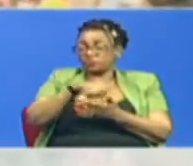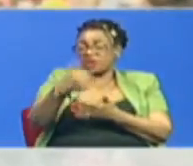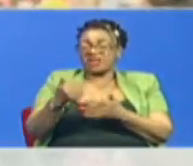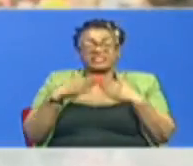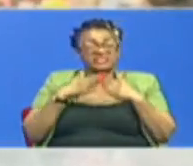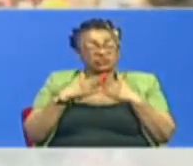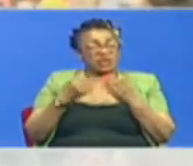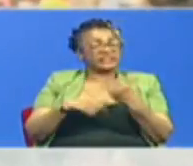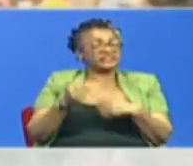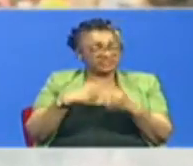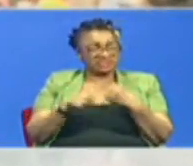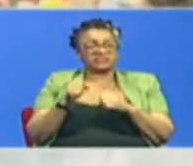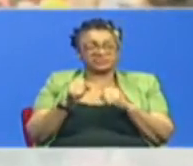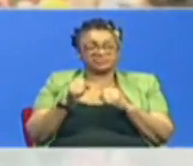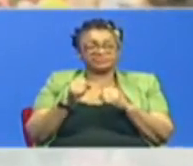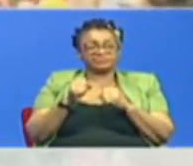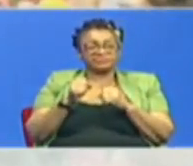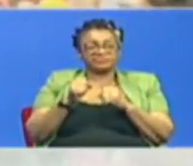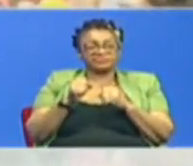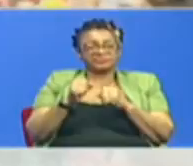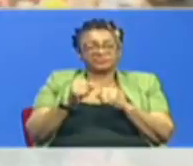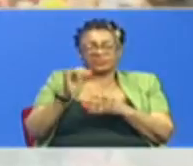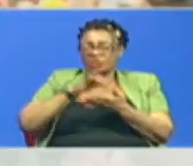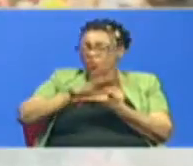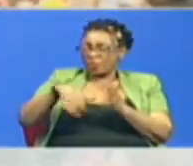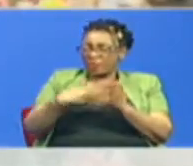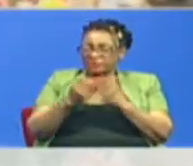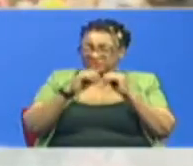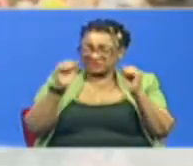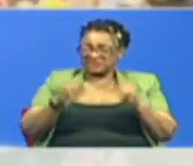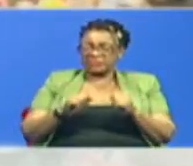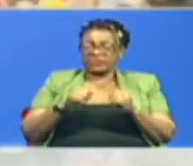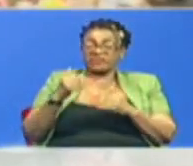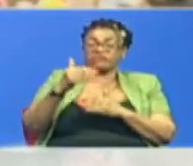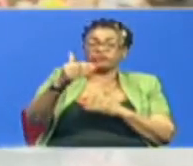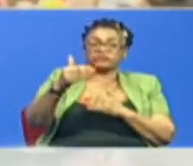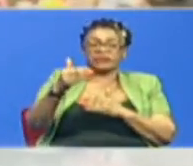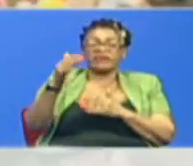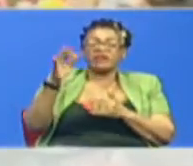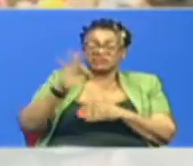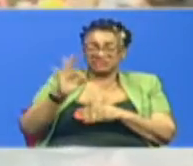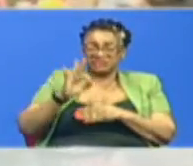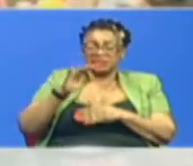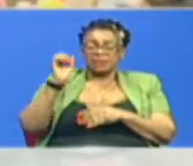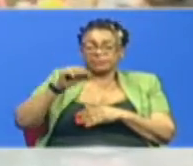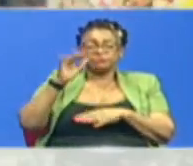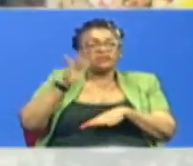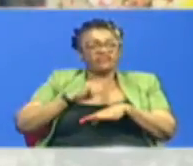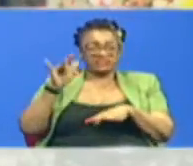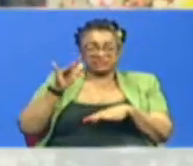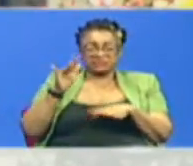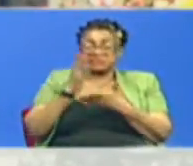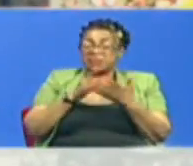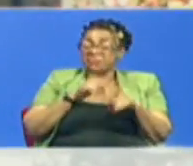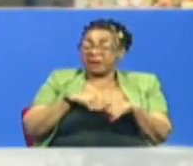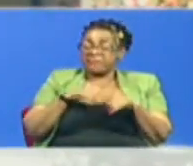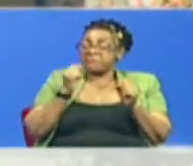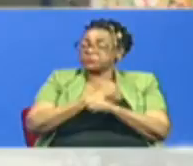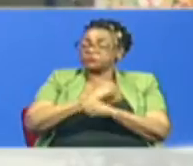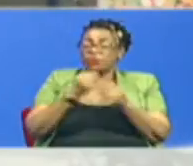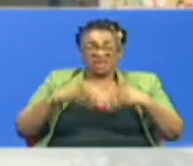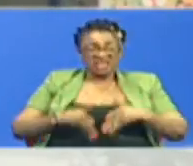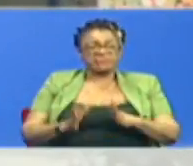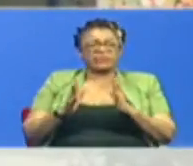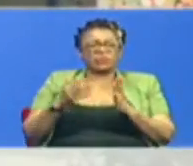the pelvic system to be affected, so their future fertility will be affected definitely. They might not even have a baby. Kama saizi tuko na msichana